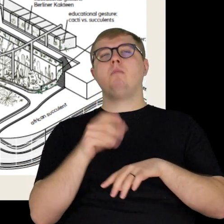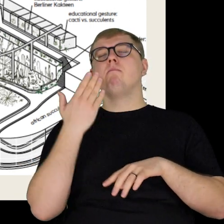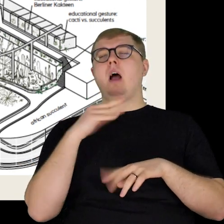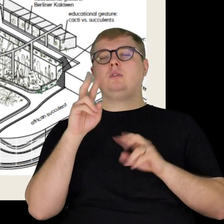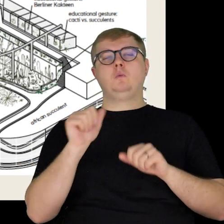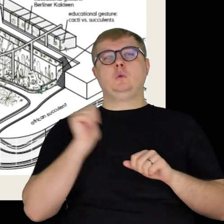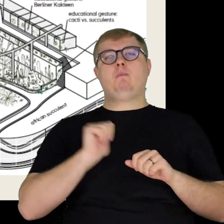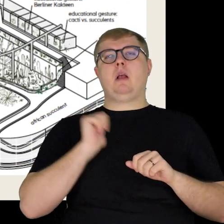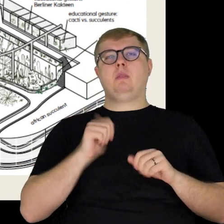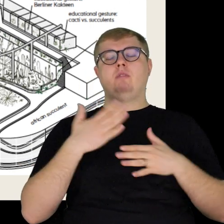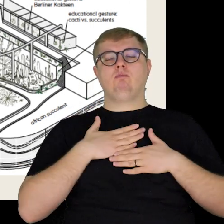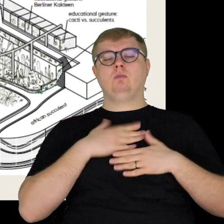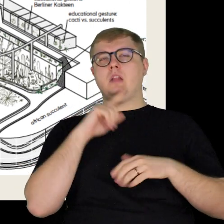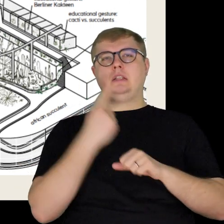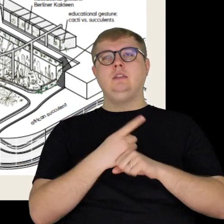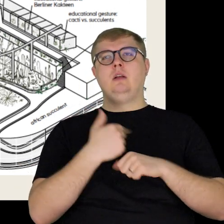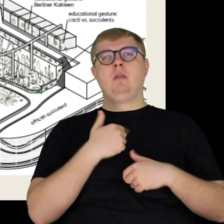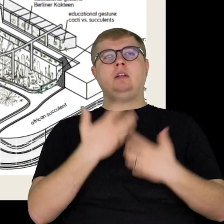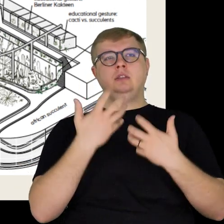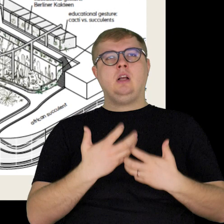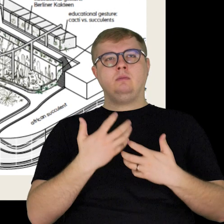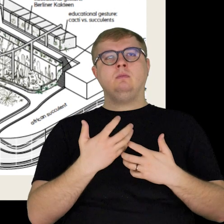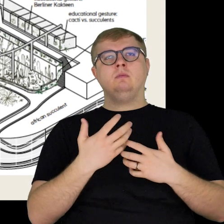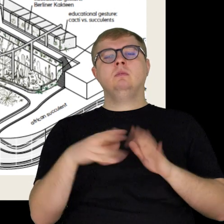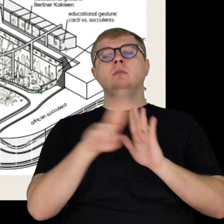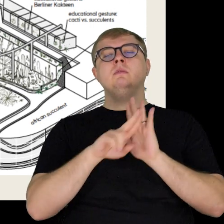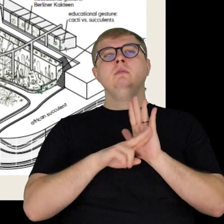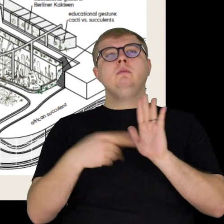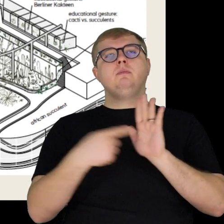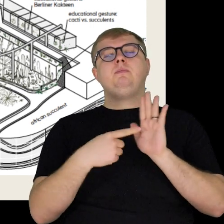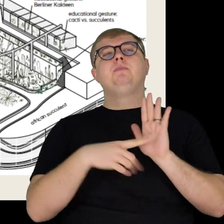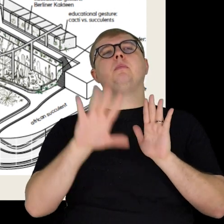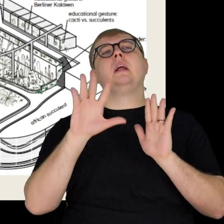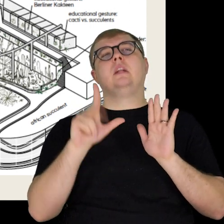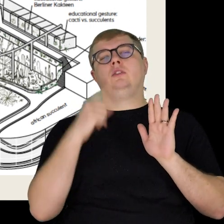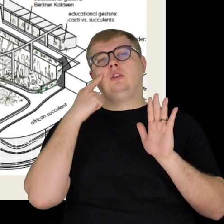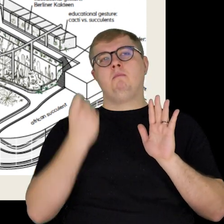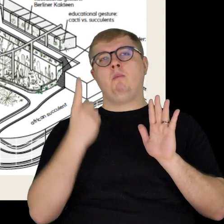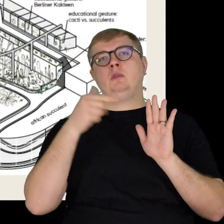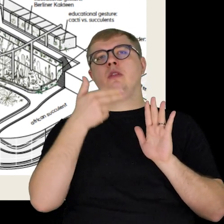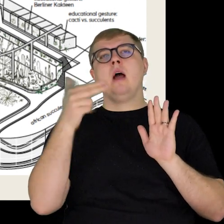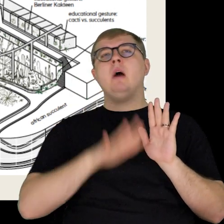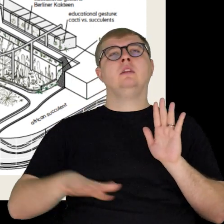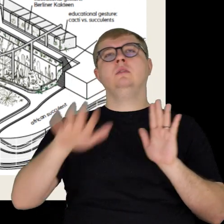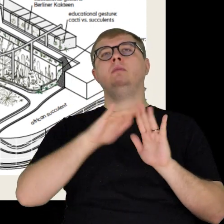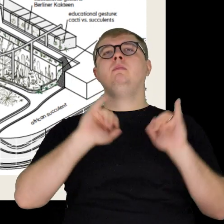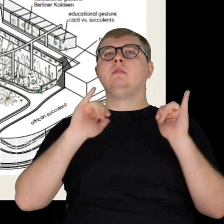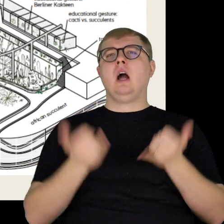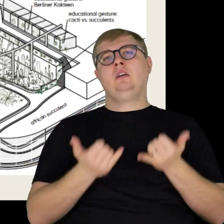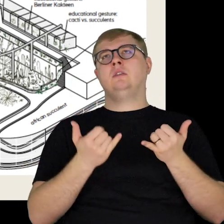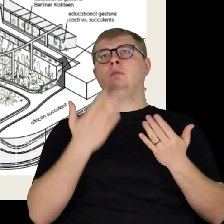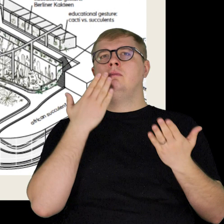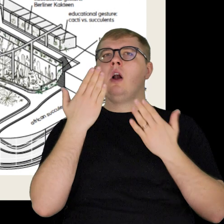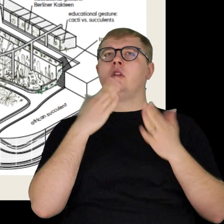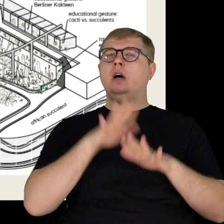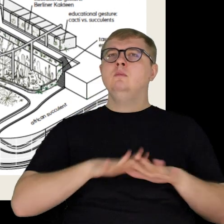making decisions based on aesthetic kind of ideas about how spaces might be